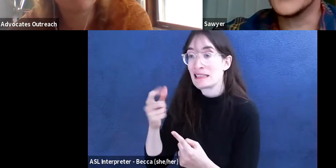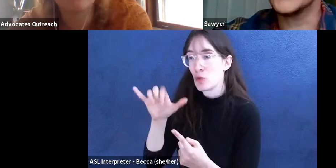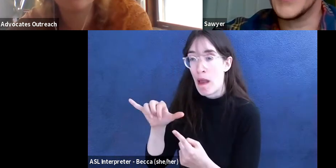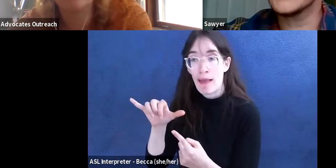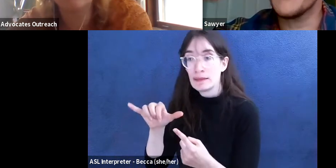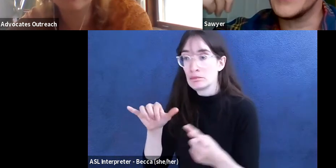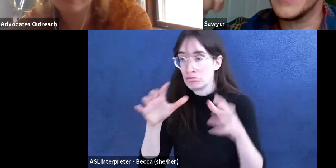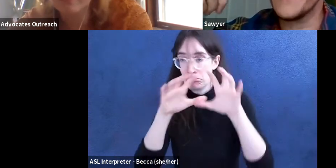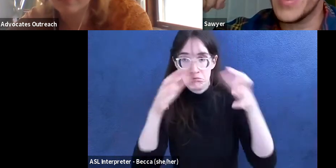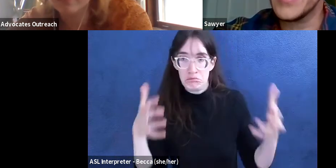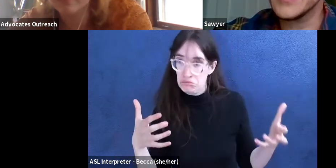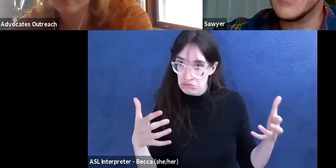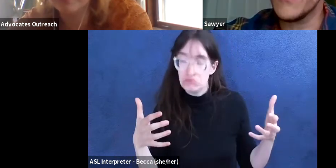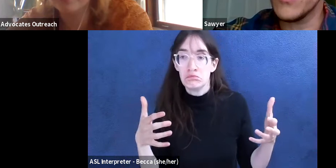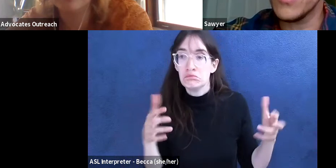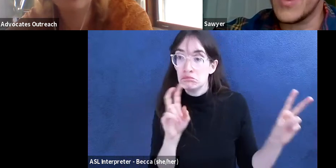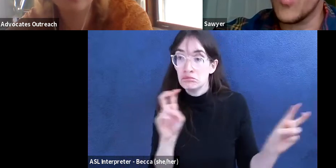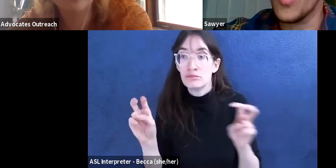Yeah.